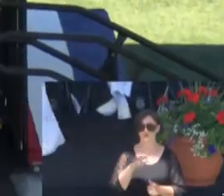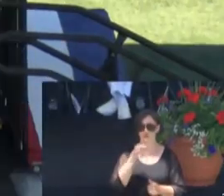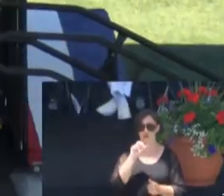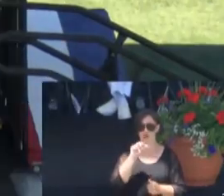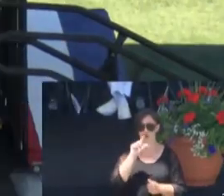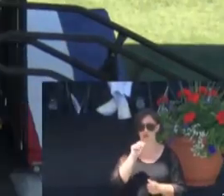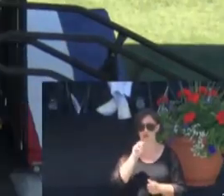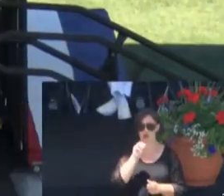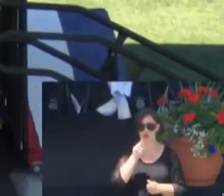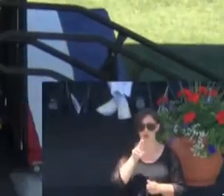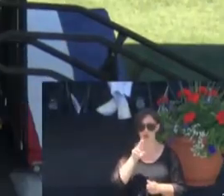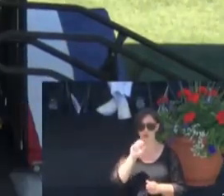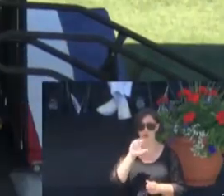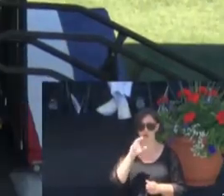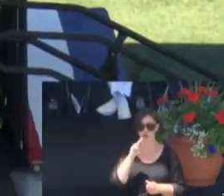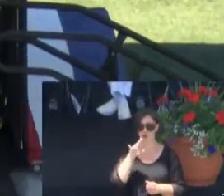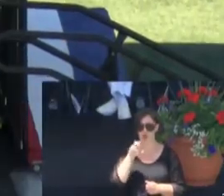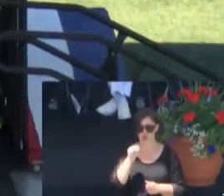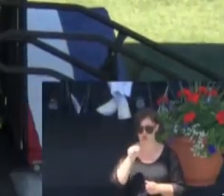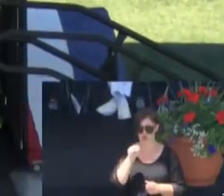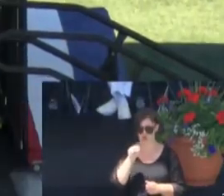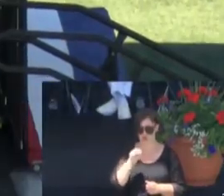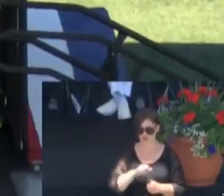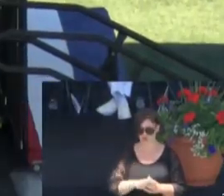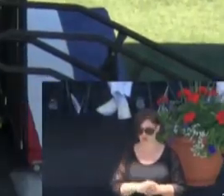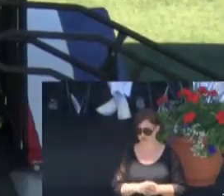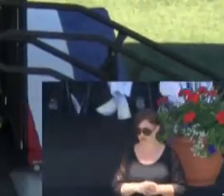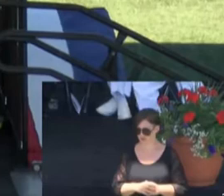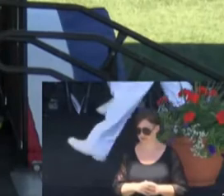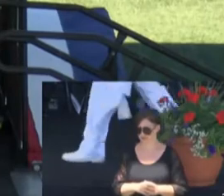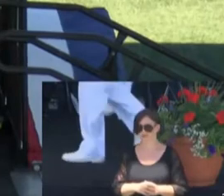Kalamaku Charles Joan Akiono.